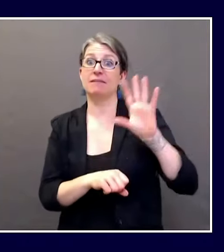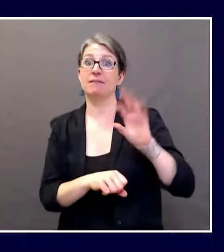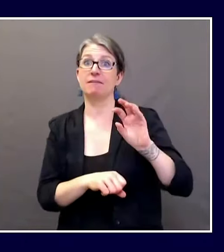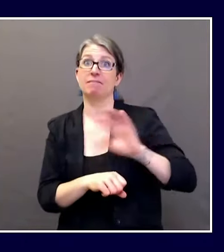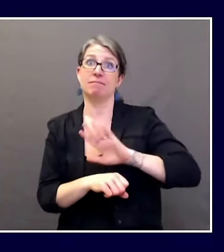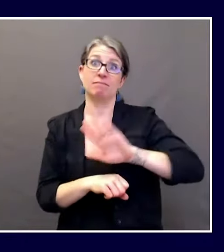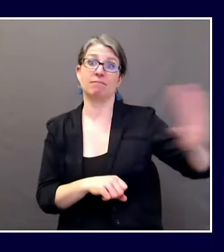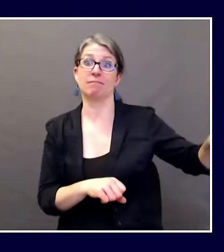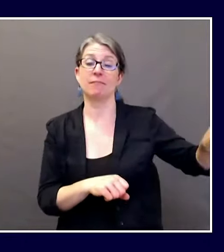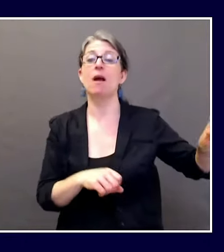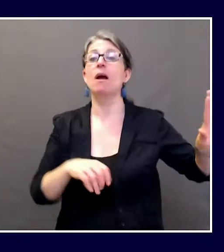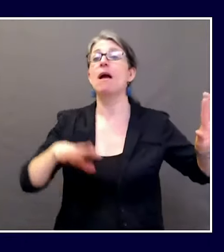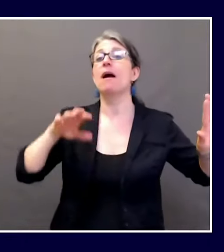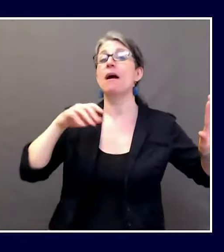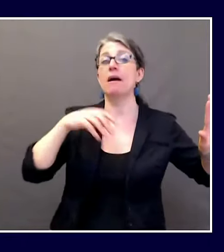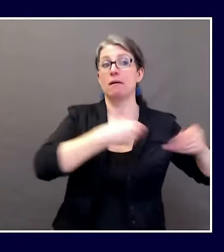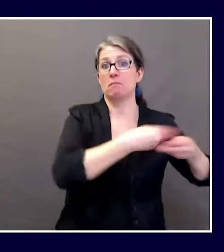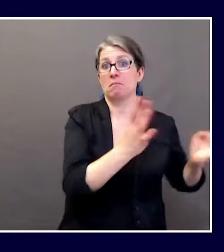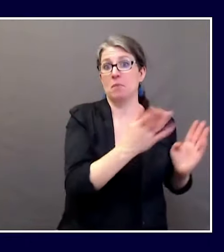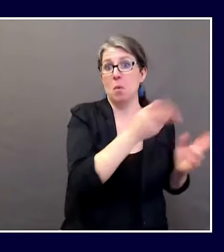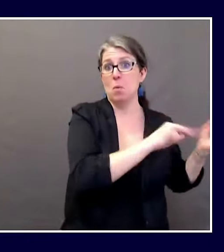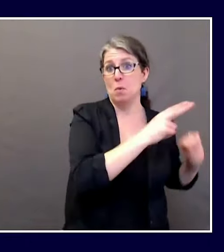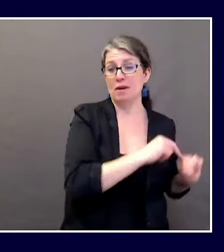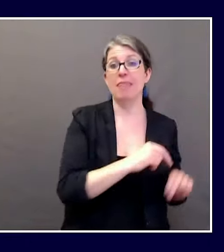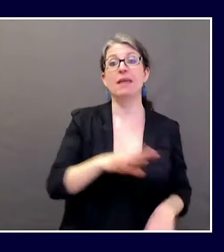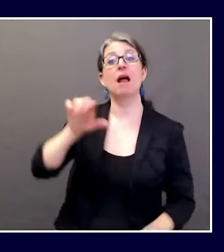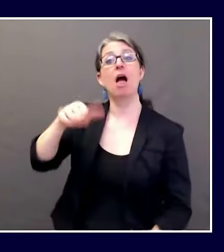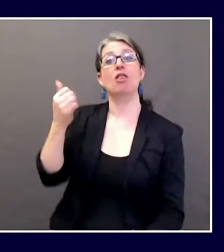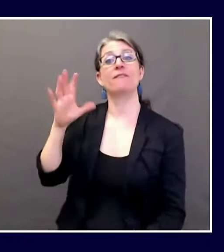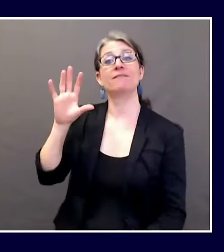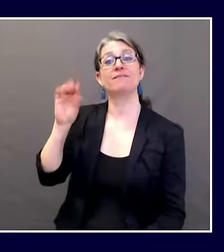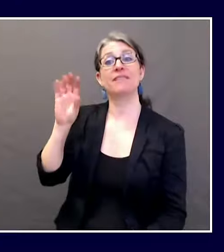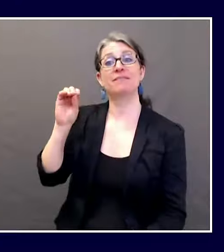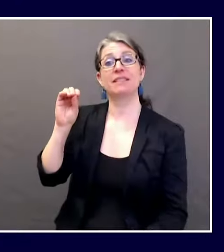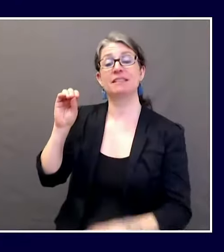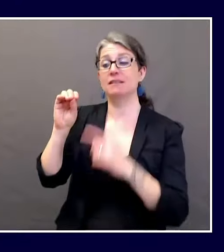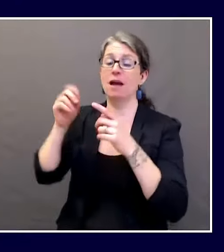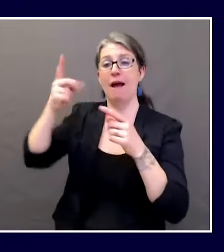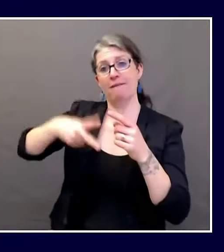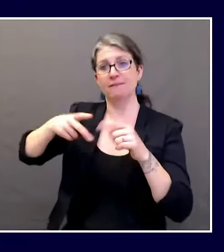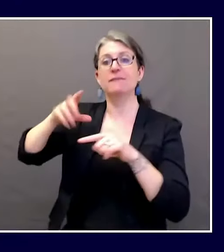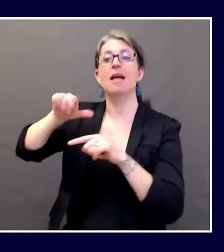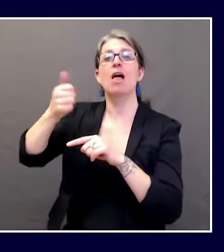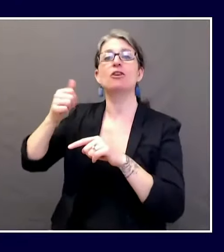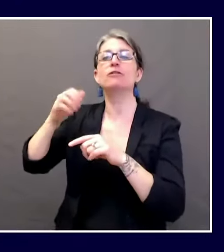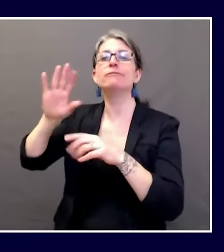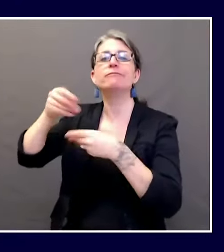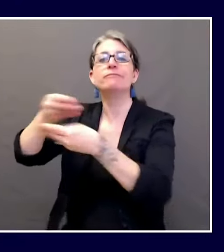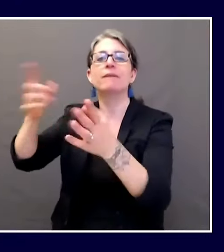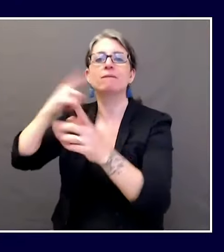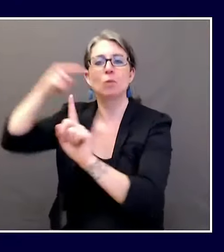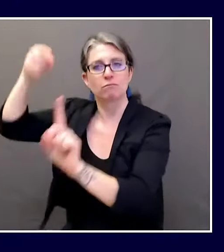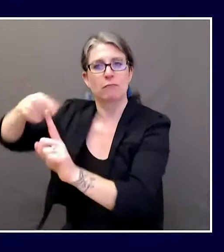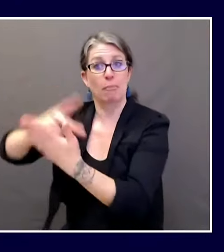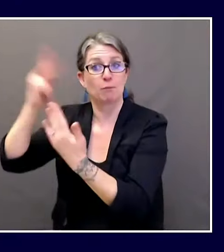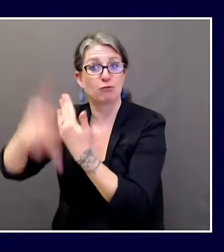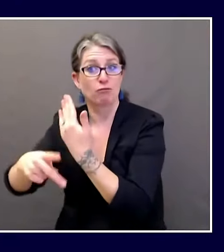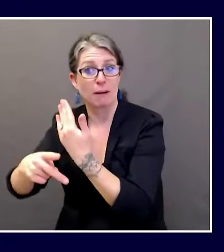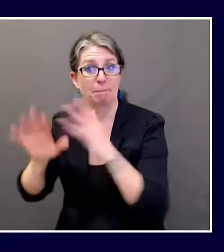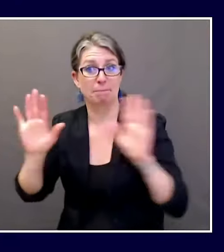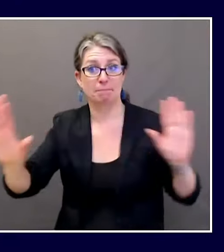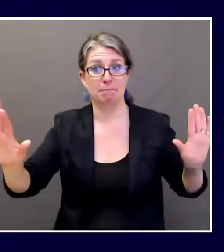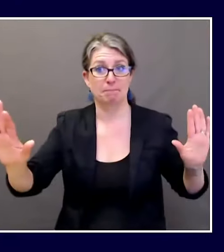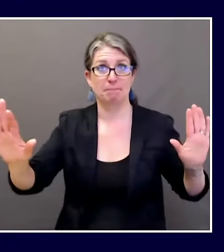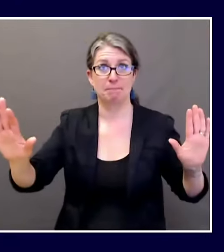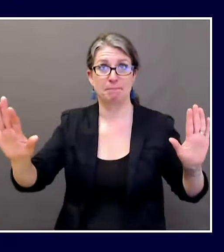that, should we expect the FQHC piece of that pie to increase in size or stay the same? From what I was